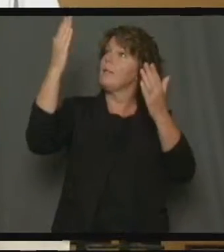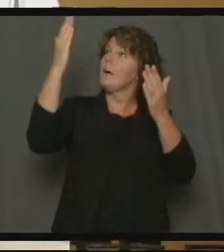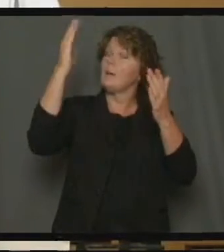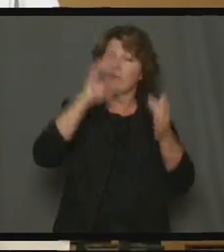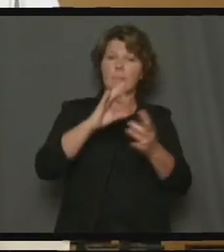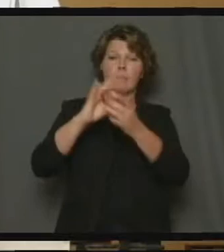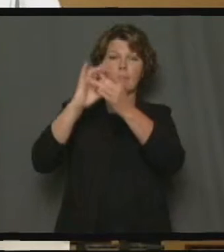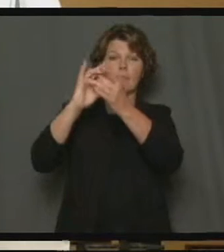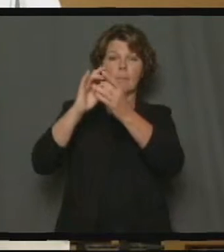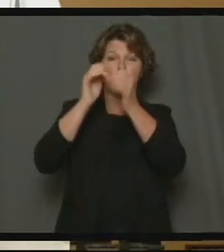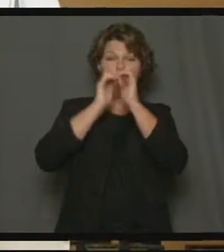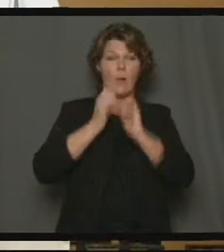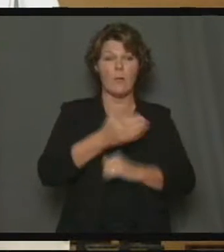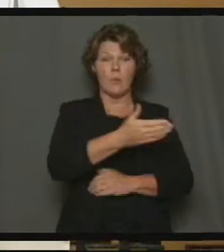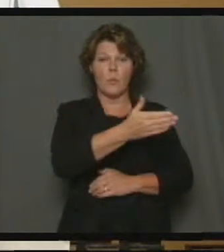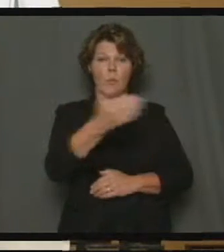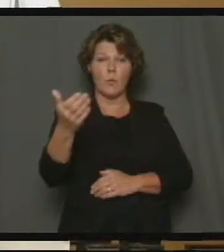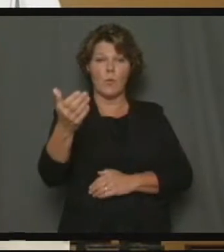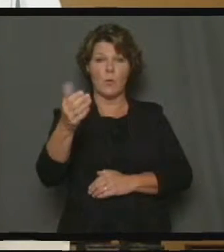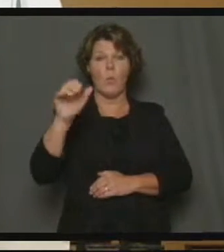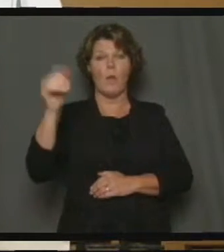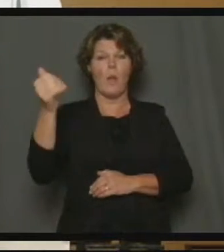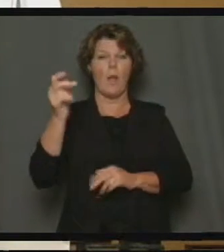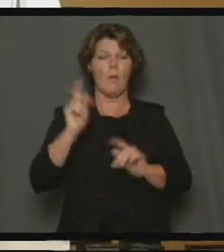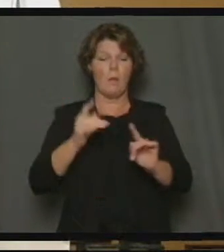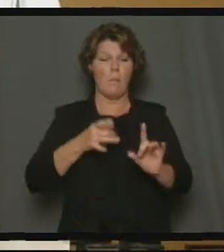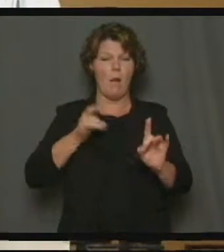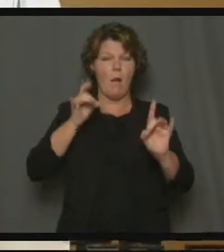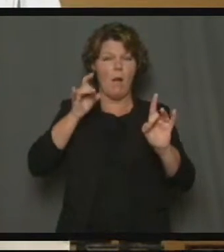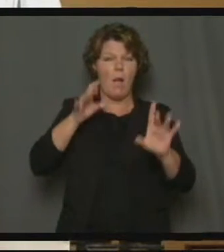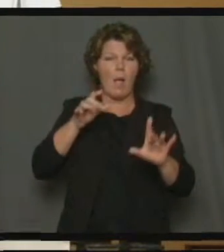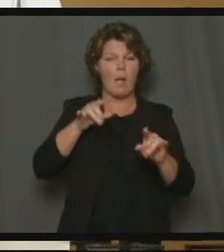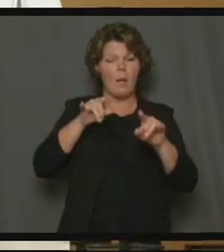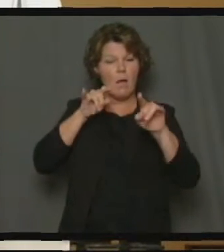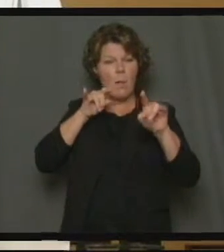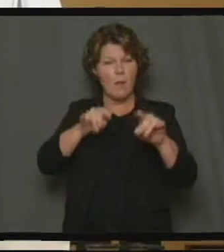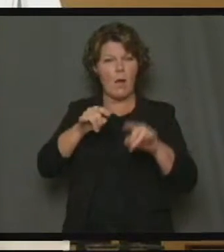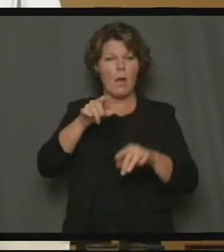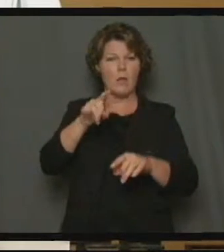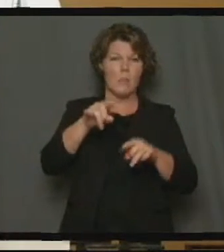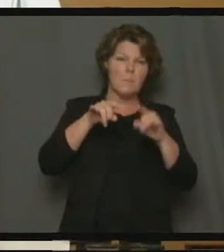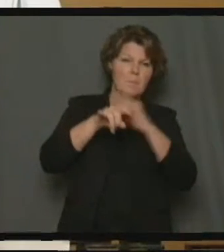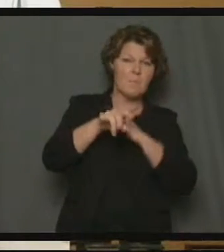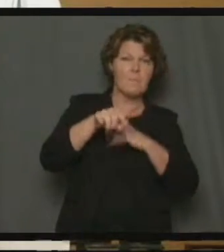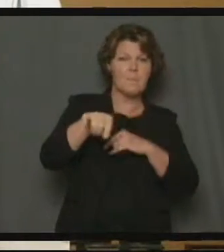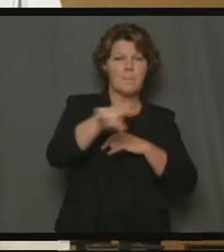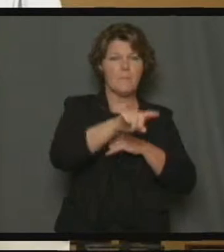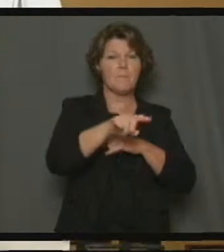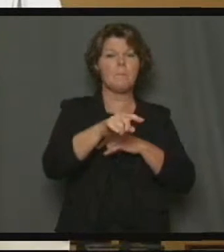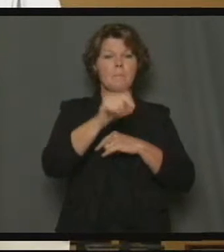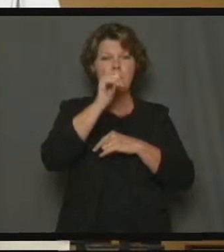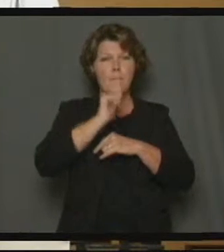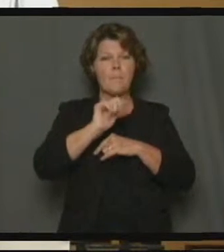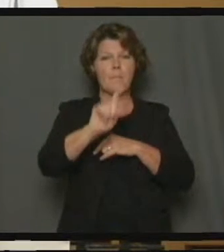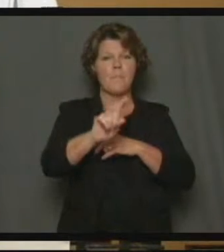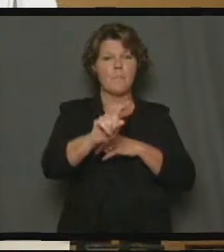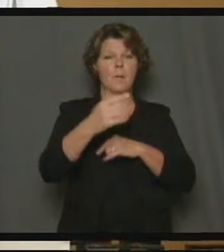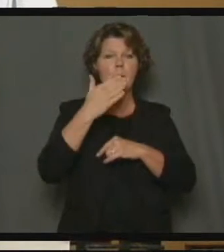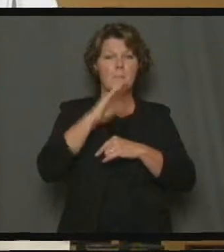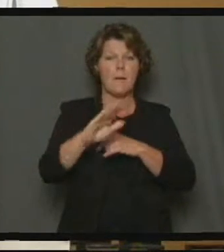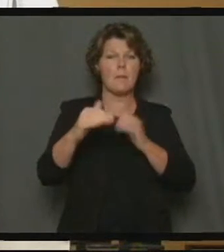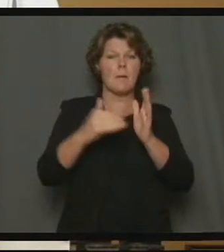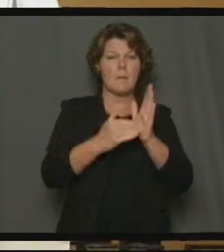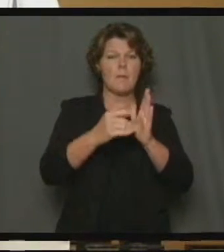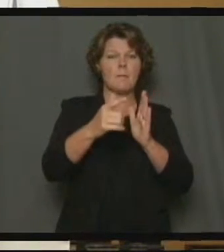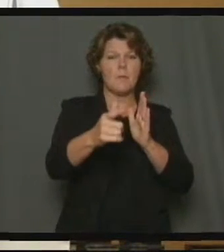you when others revile you and persecute you and utter all kinds of evil against you